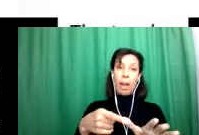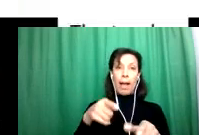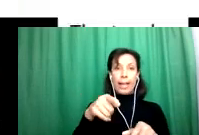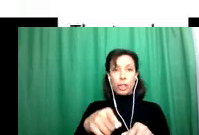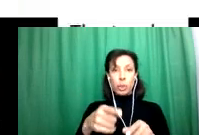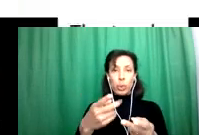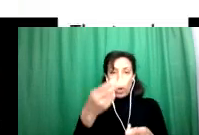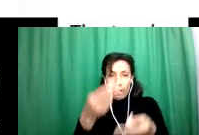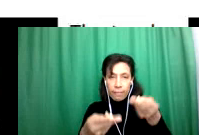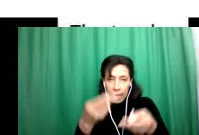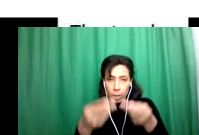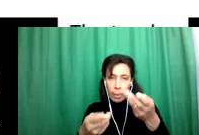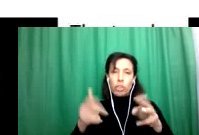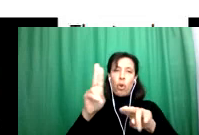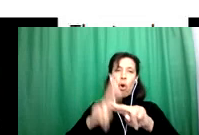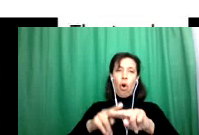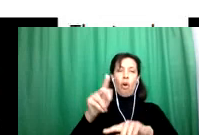particular example.